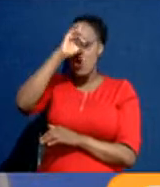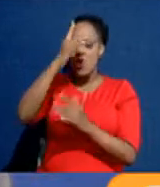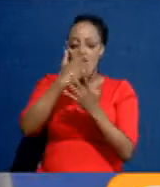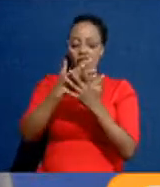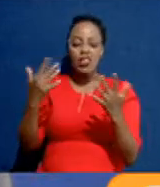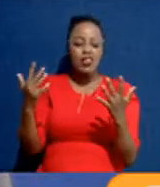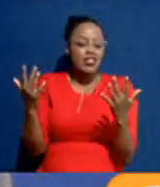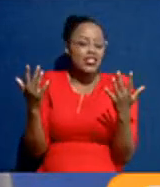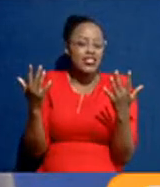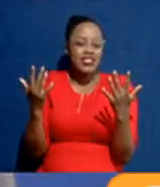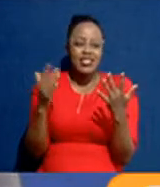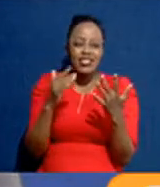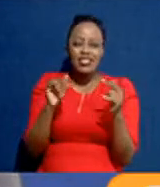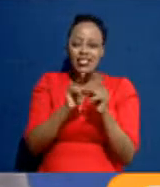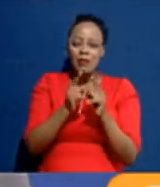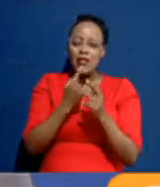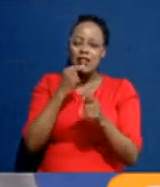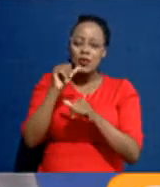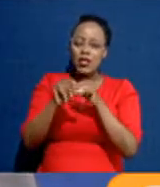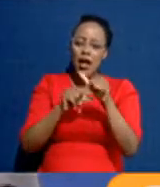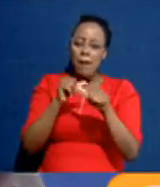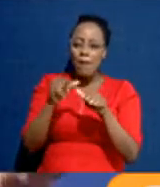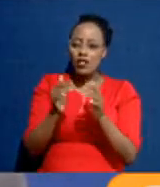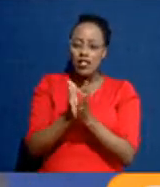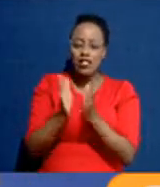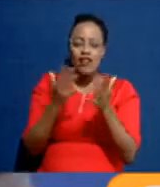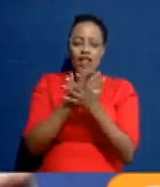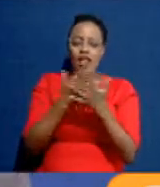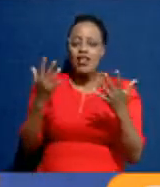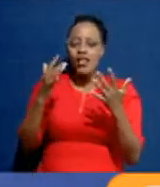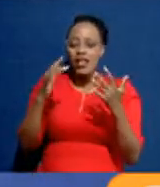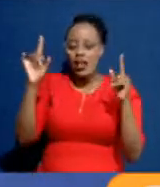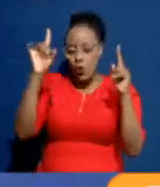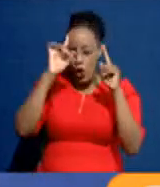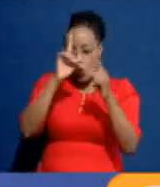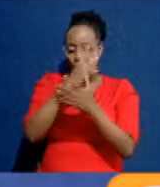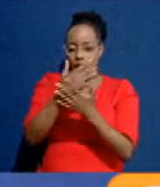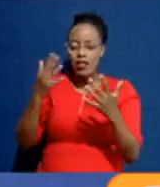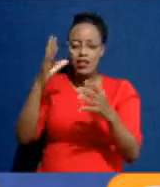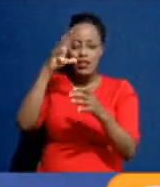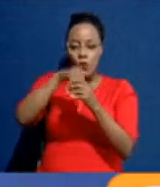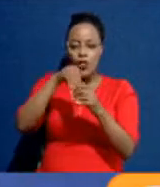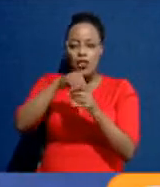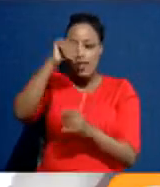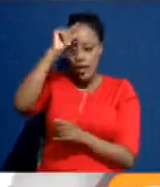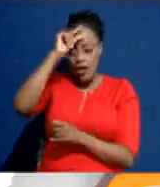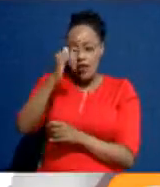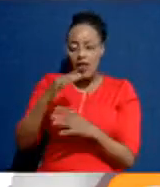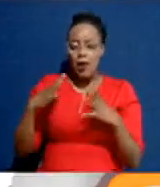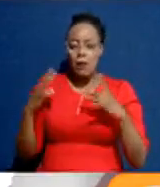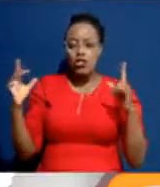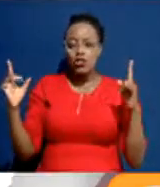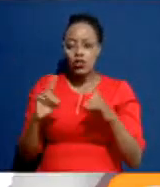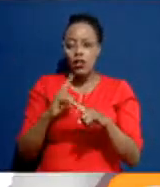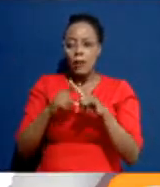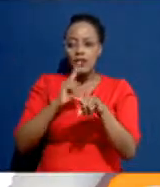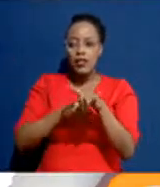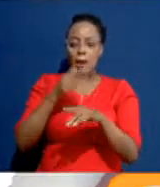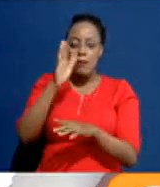if they are talking about generally anything and everything within the government. Okay. Yeah. I'll take a quick break here. When we come back, we're